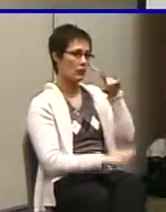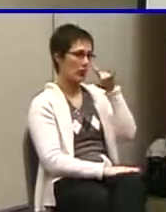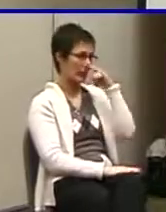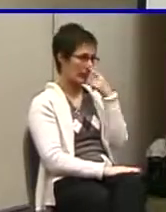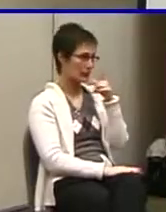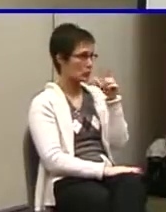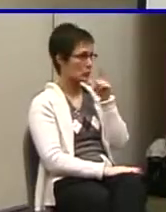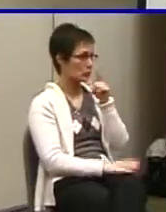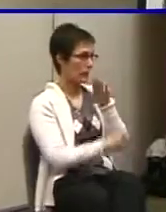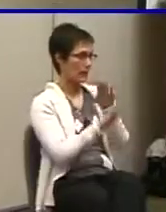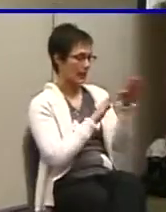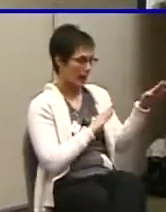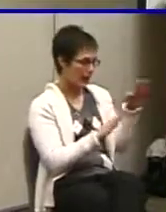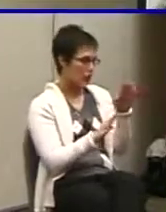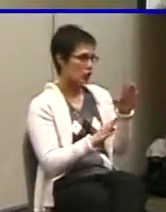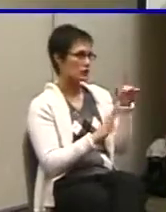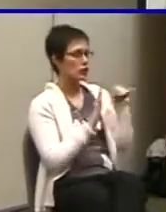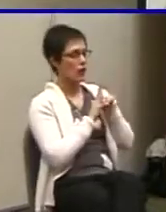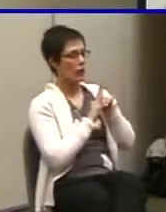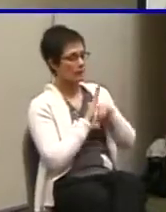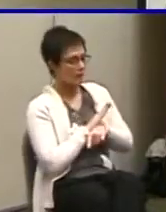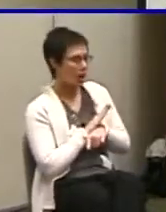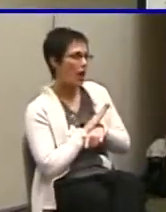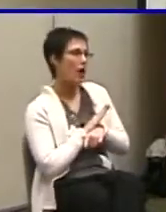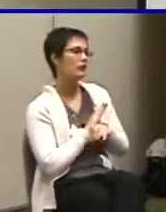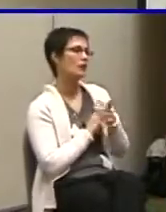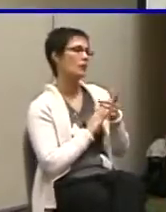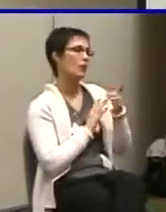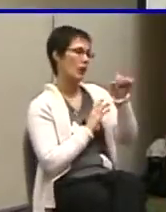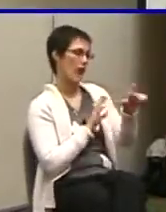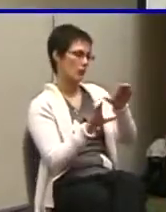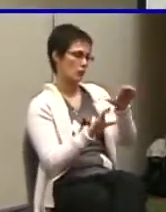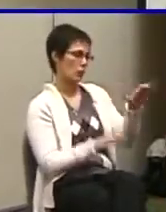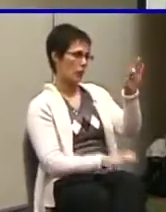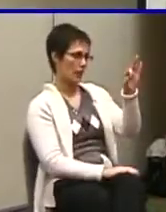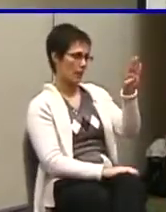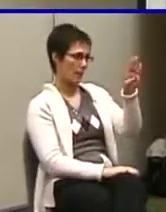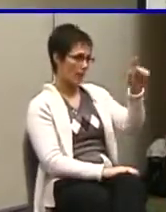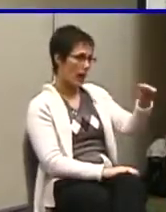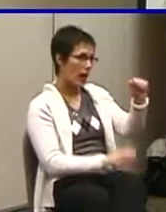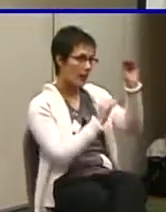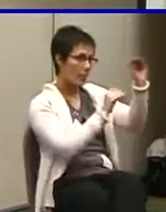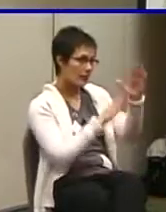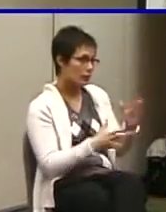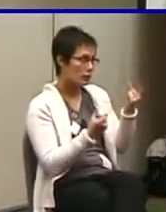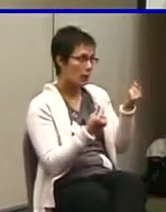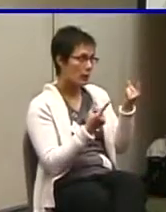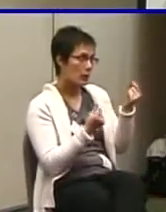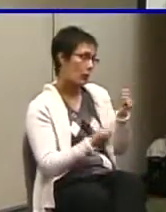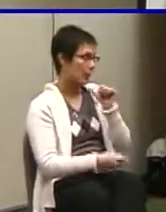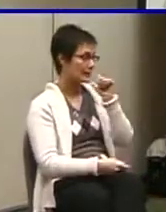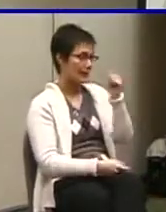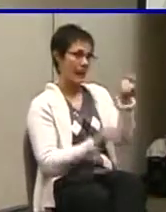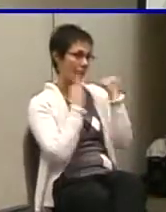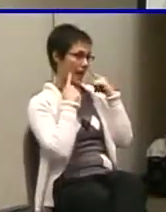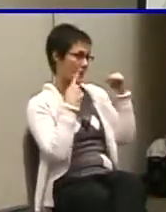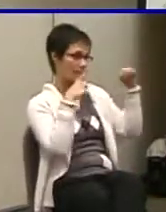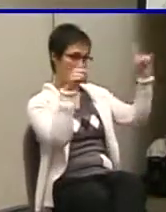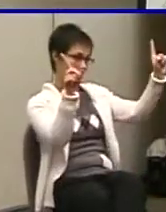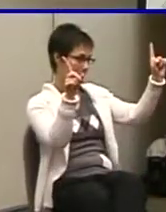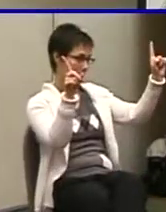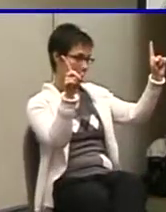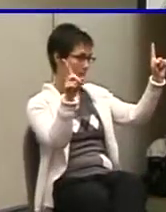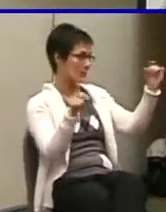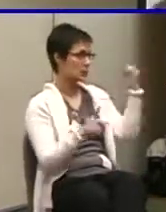do an FBA, what the teacher's currently doing is not particularly effective. And if I can give